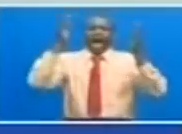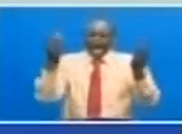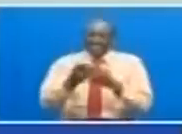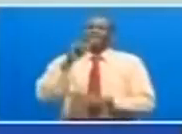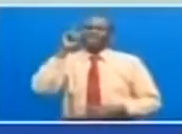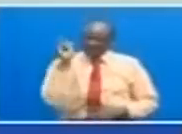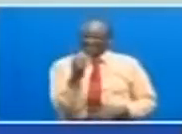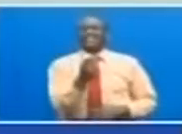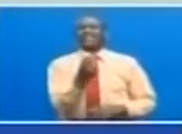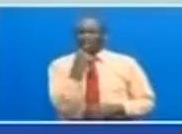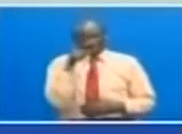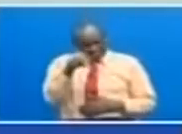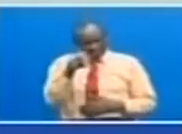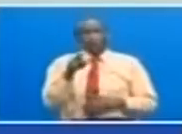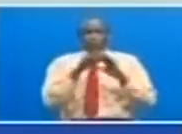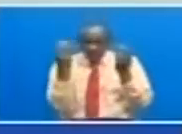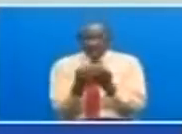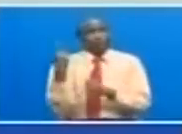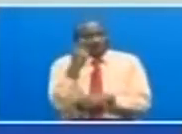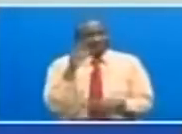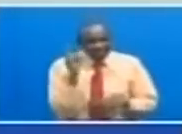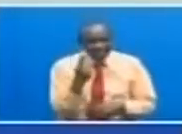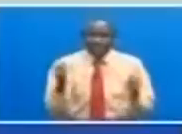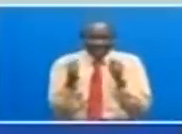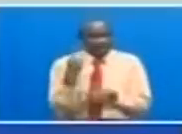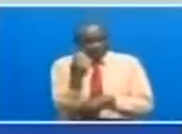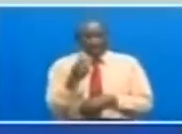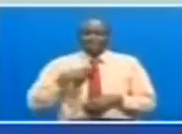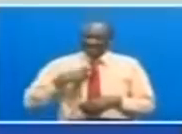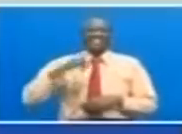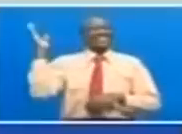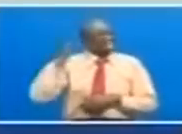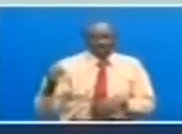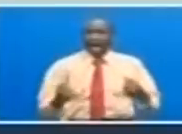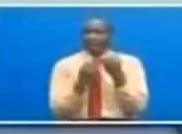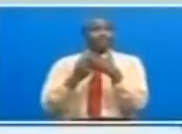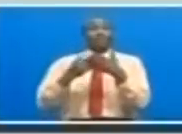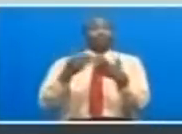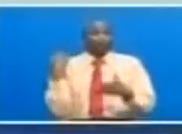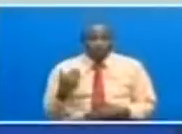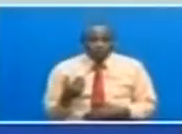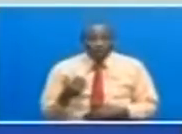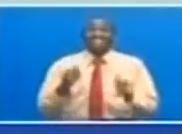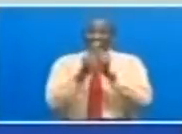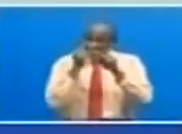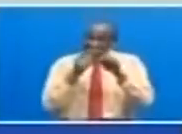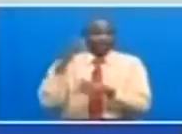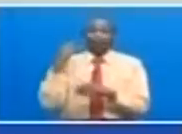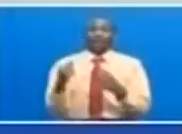against any parasite. It's not just the world's first vaccine against malaria. It's never been done before, and as recently as 10 years